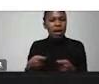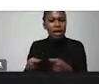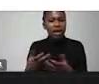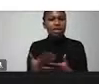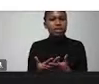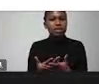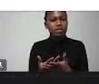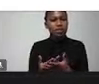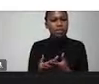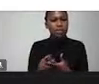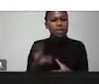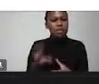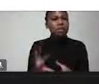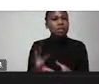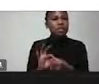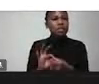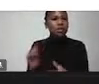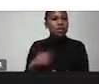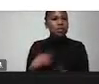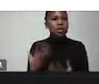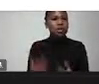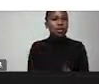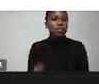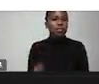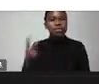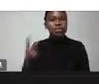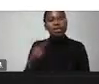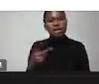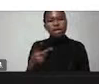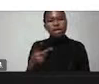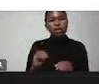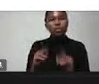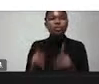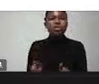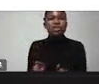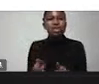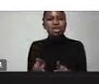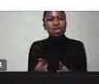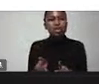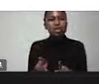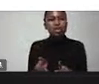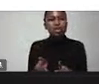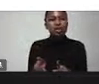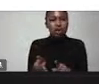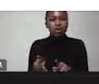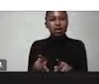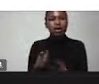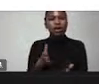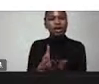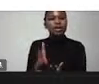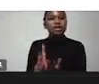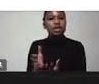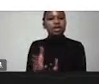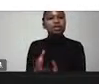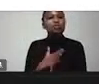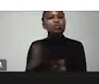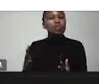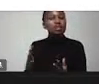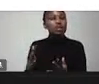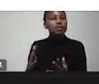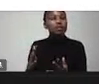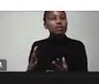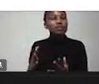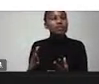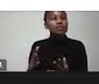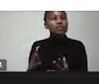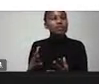and a strength that we have. The second opportunity is in terms of the preferential access to most major markets. So there's a numerous number of